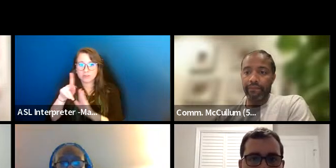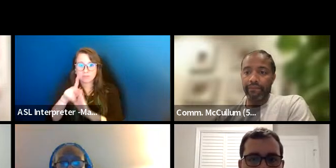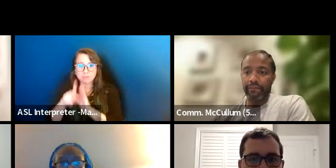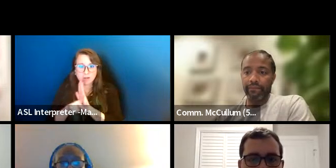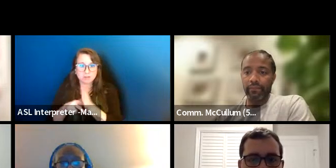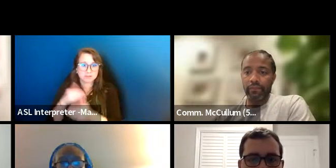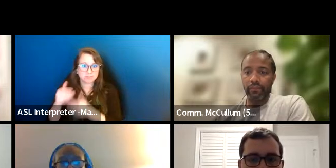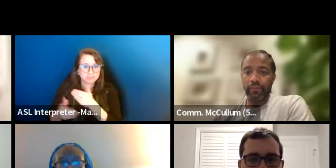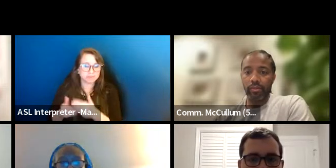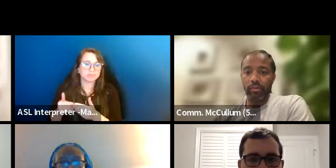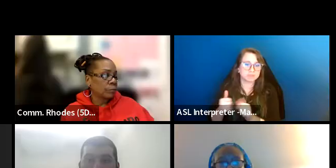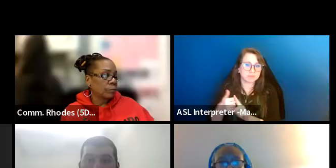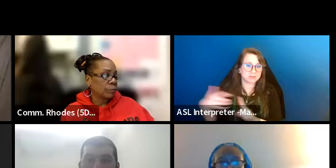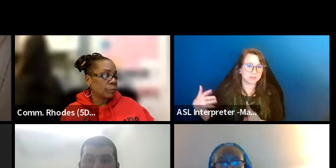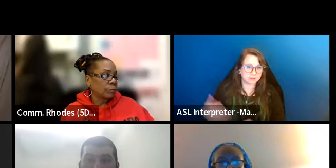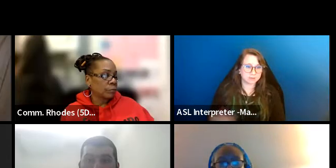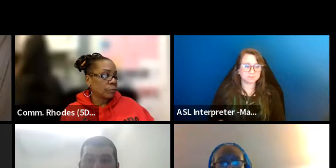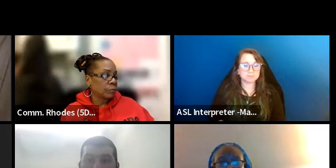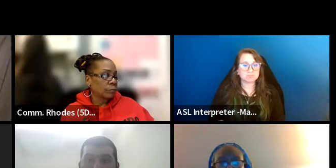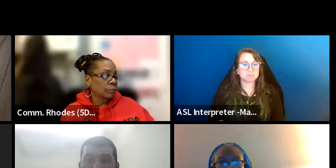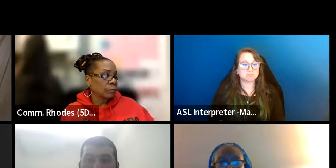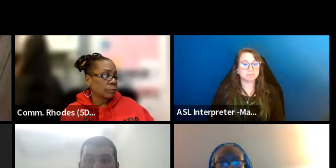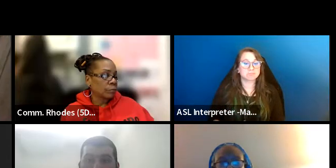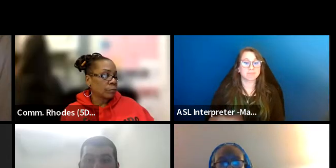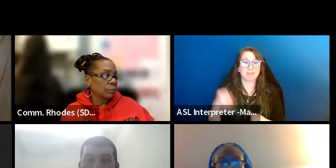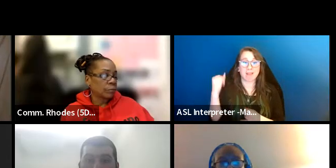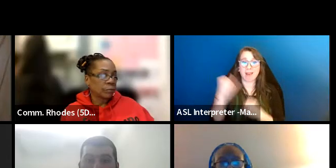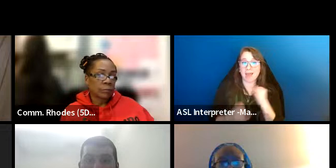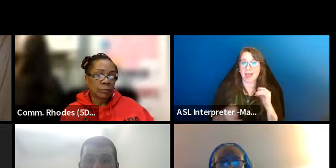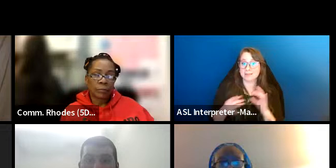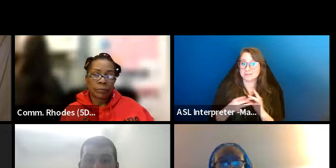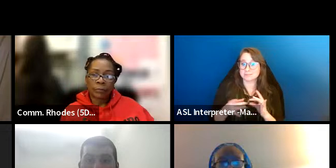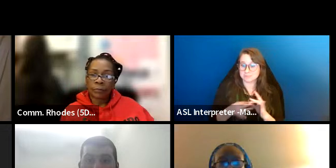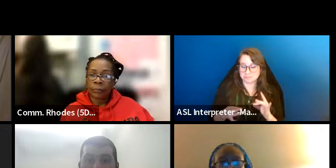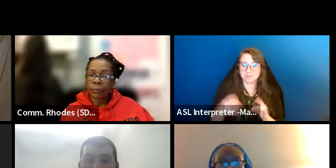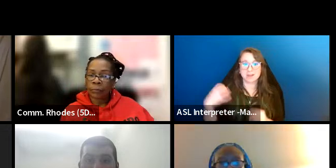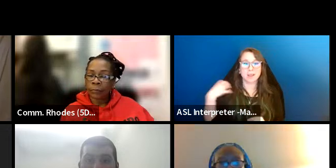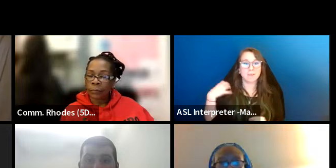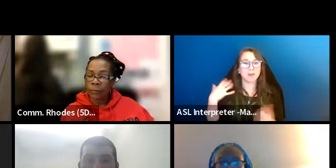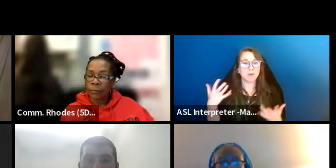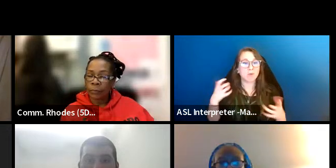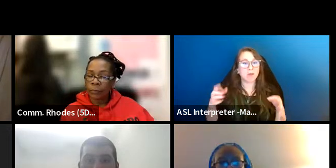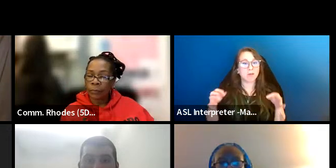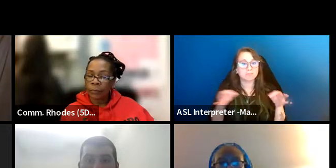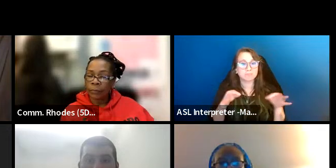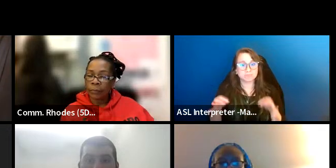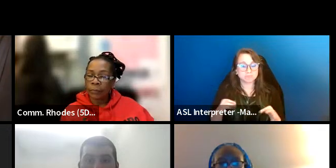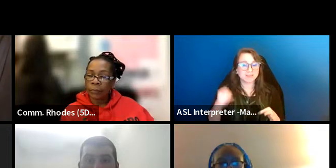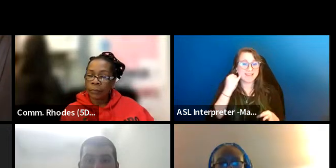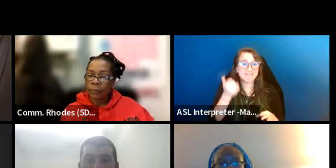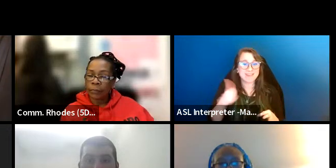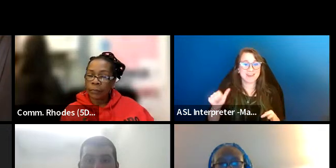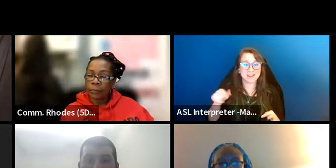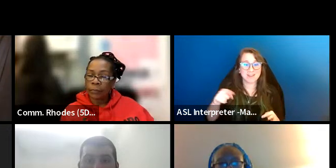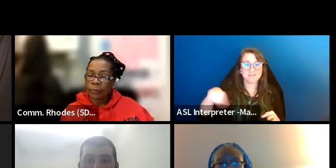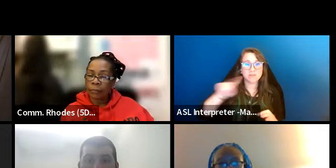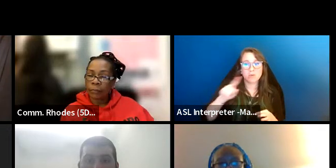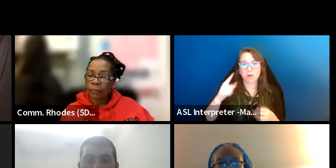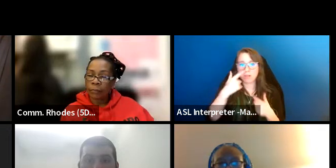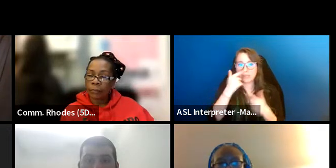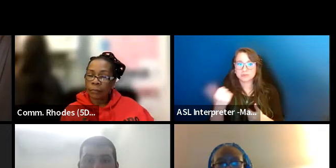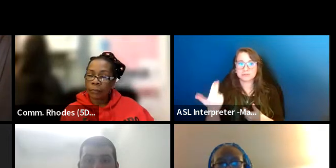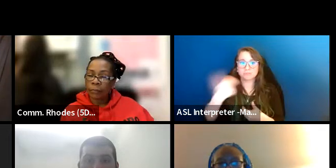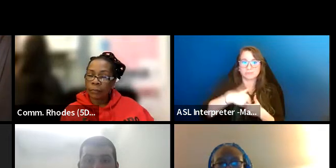cetera. And last but not least, the commander wanted me to pass along that if any of you are interested in participating in our package